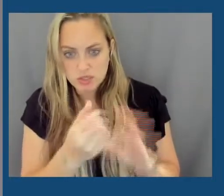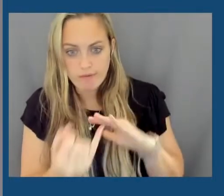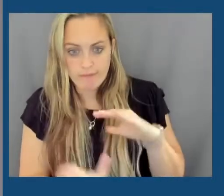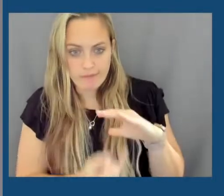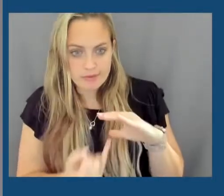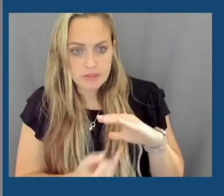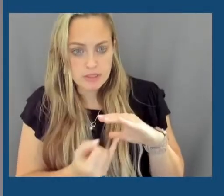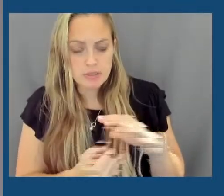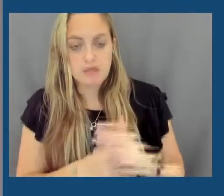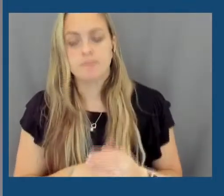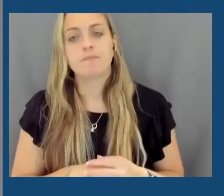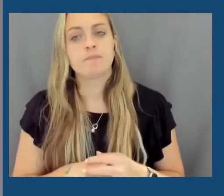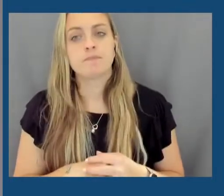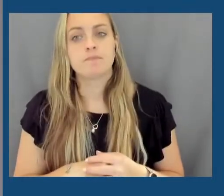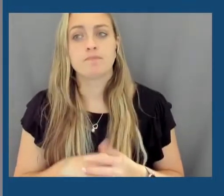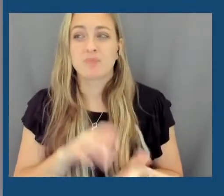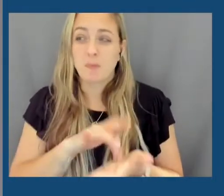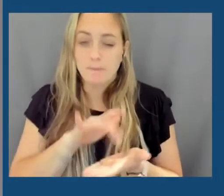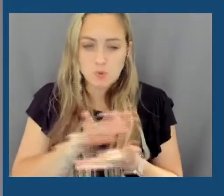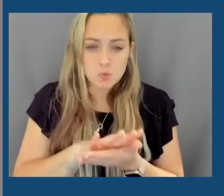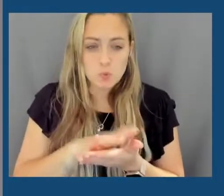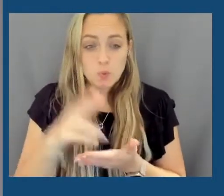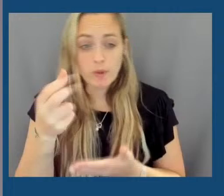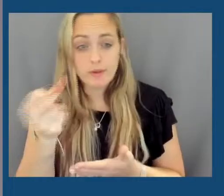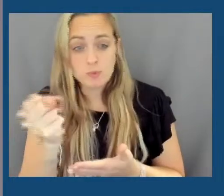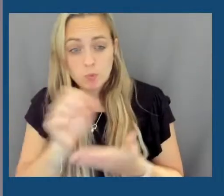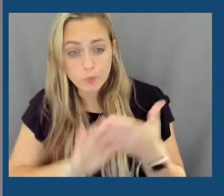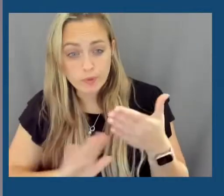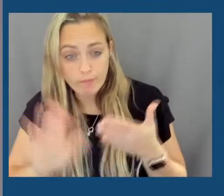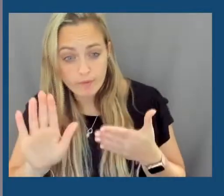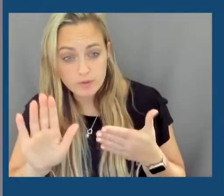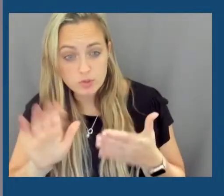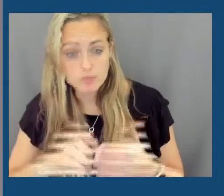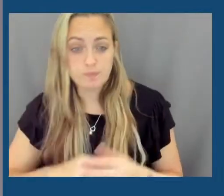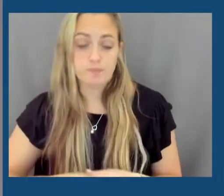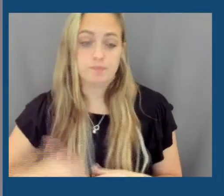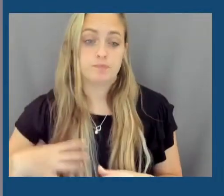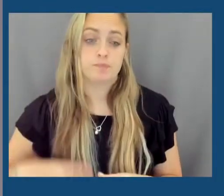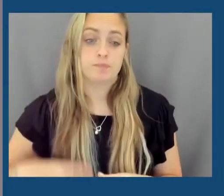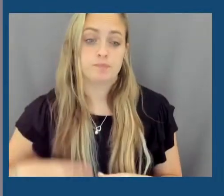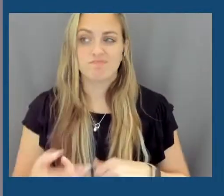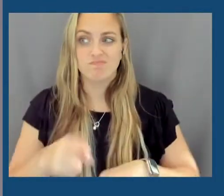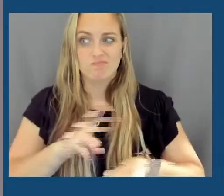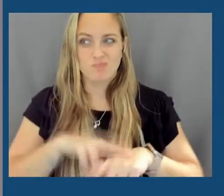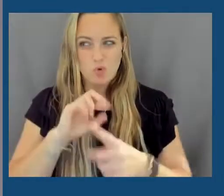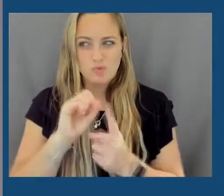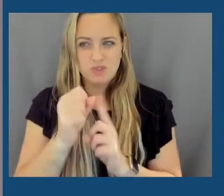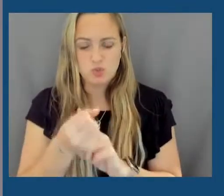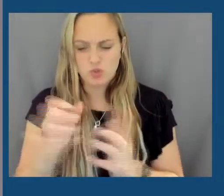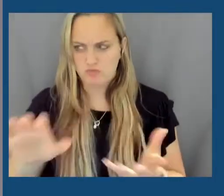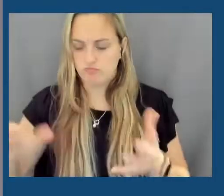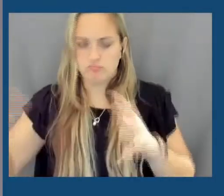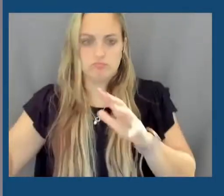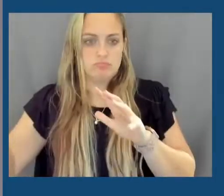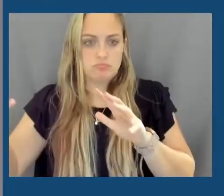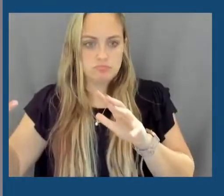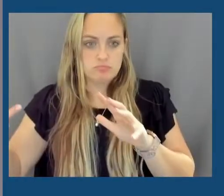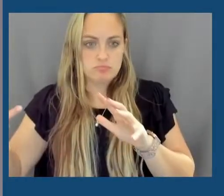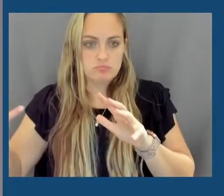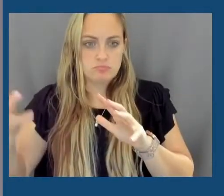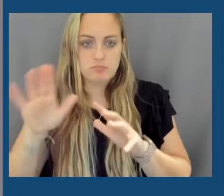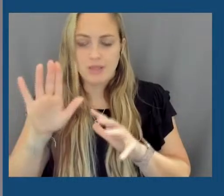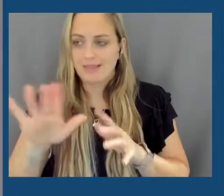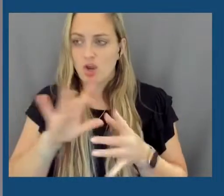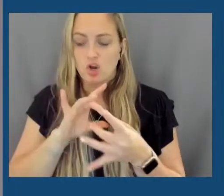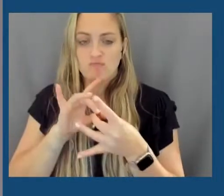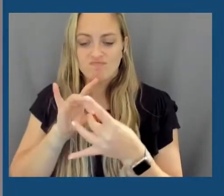were middle school, high school, college, their norms were turned upside down. They were disconnected